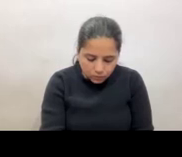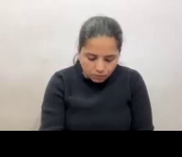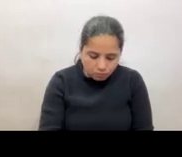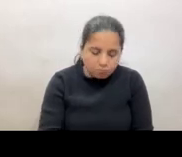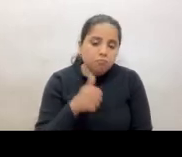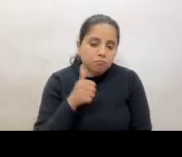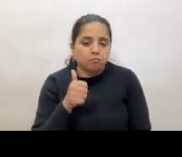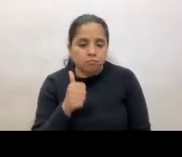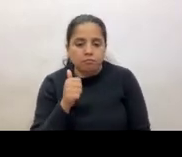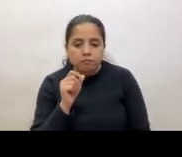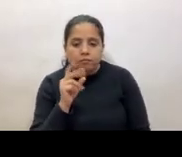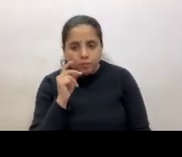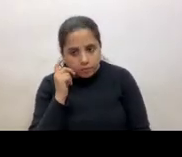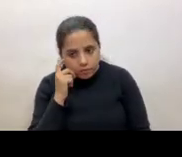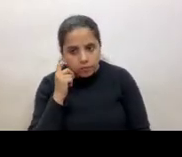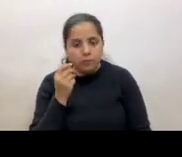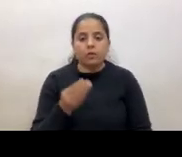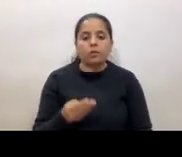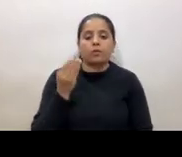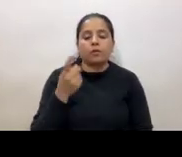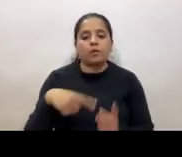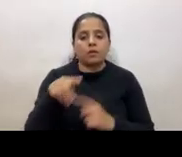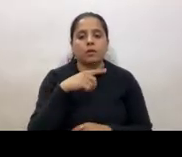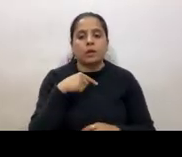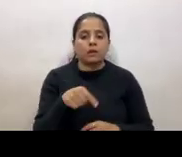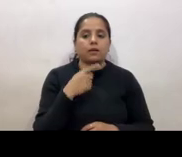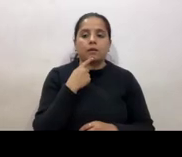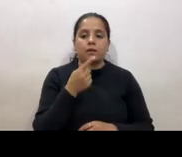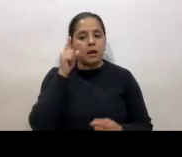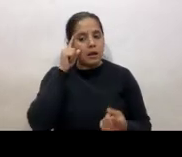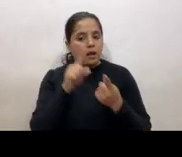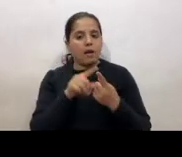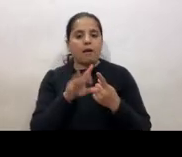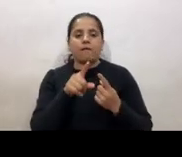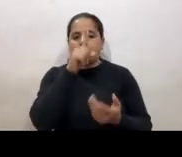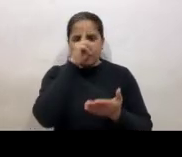Okay. So majority of the house disagrees with this belief.